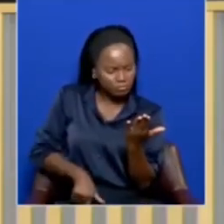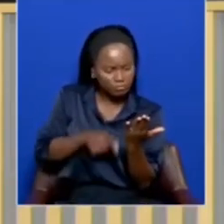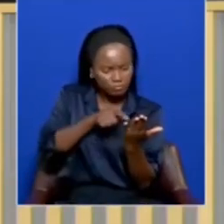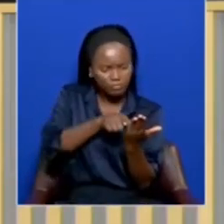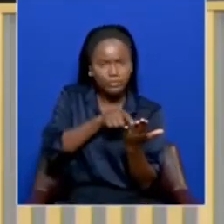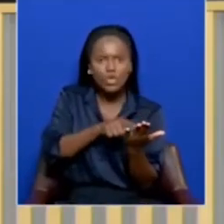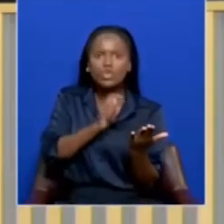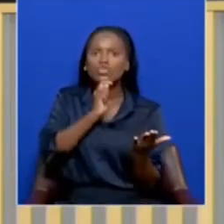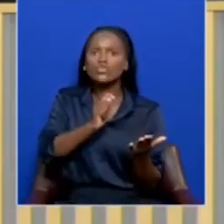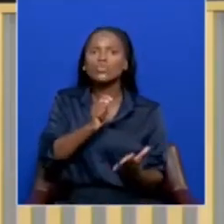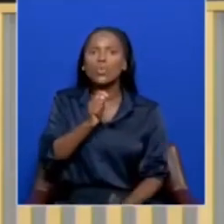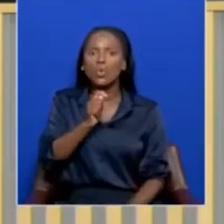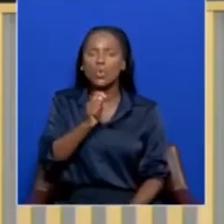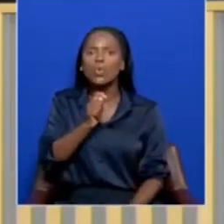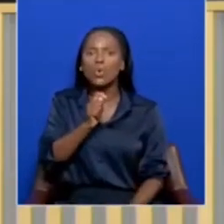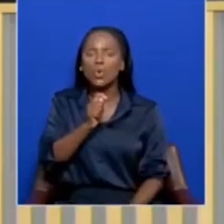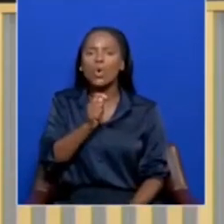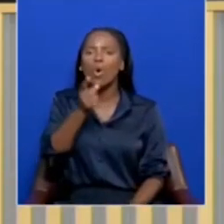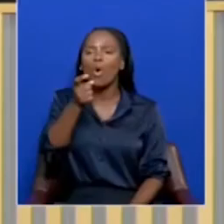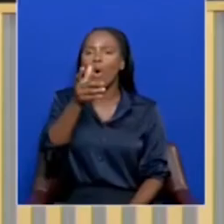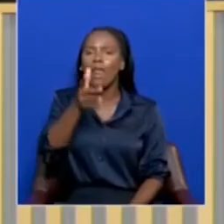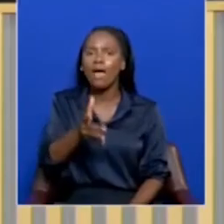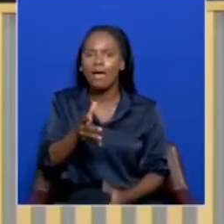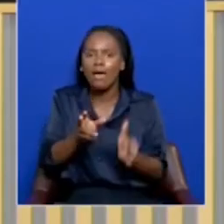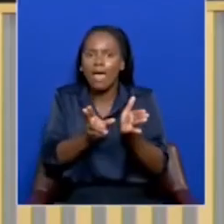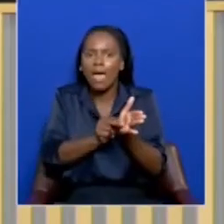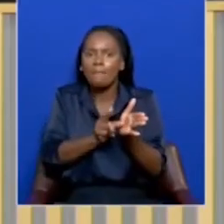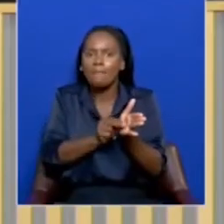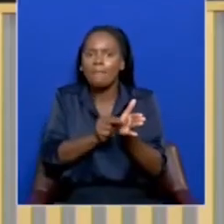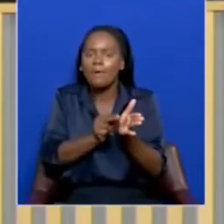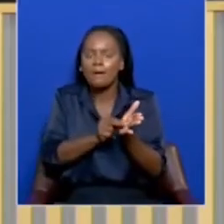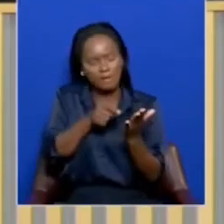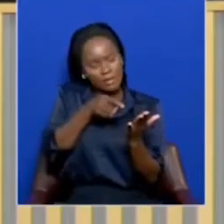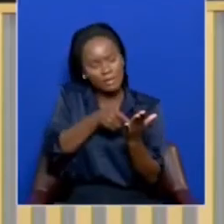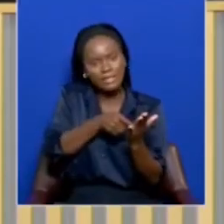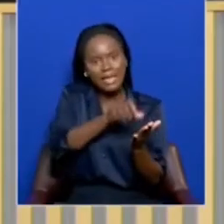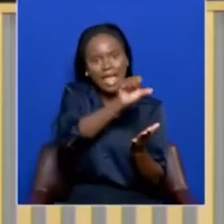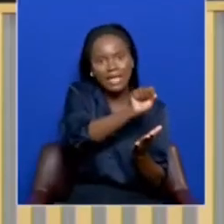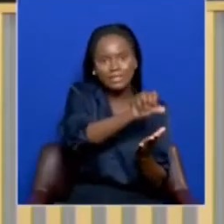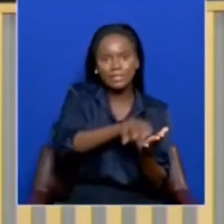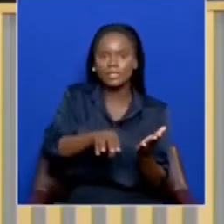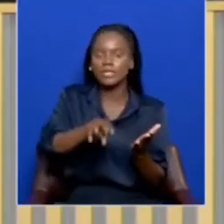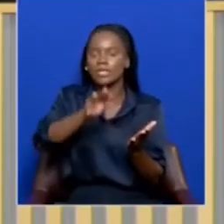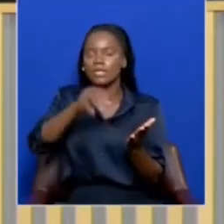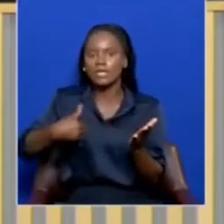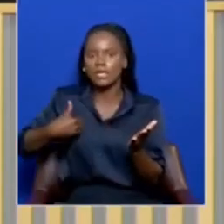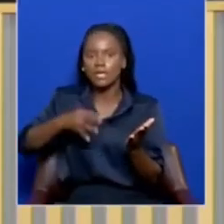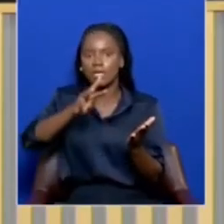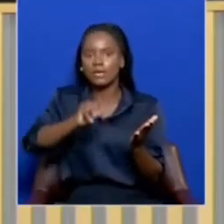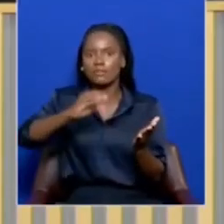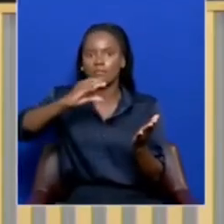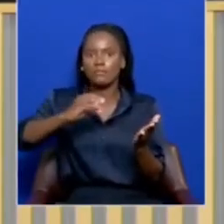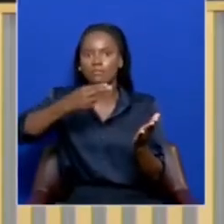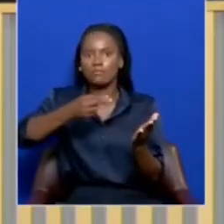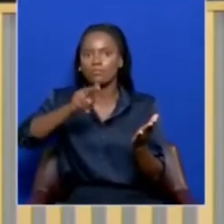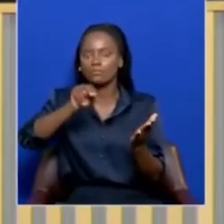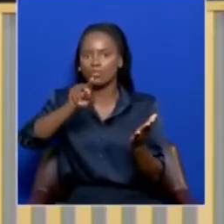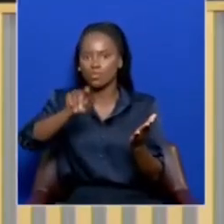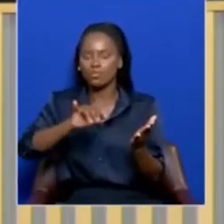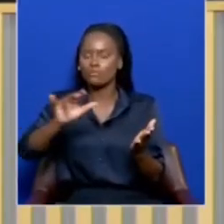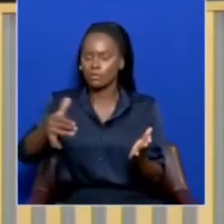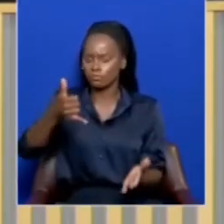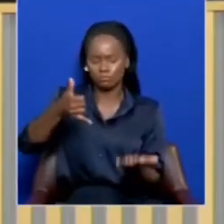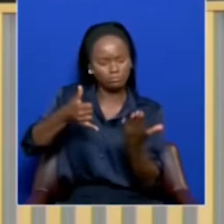is S. Mchunu Home. When I answered the call, the person on the other end of the call said to me, do you know who you are talking